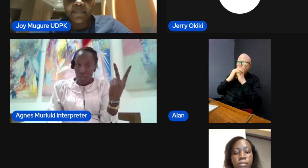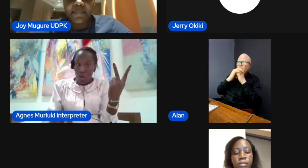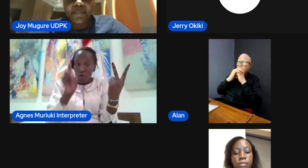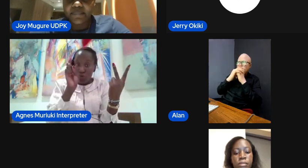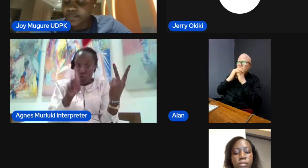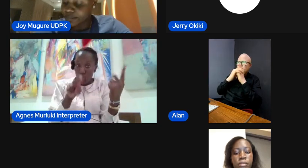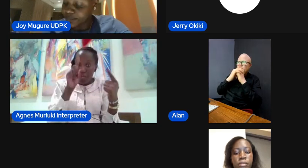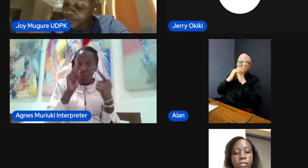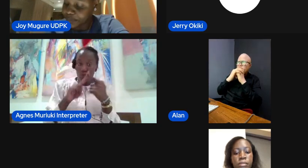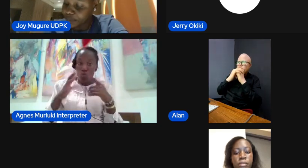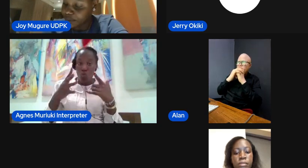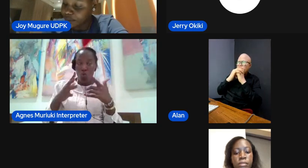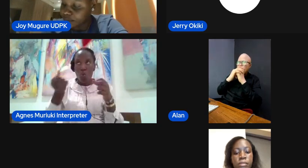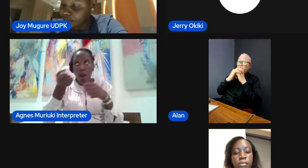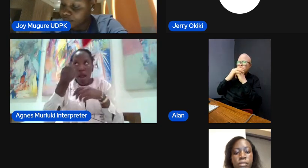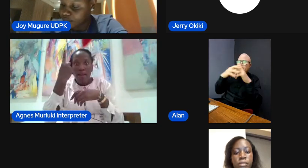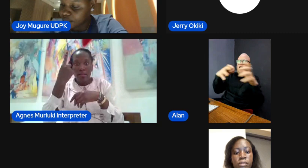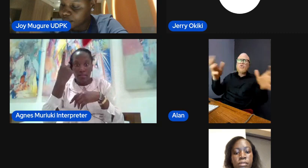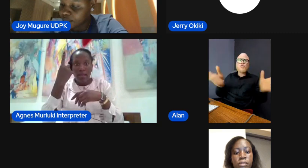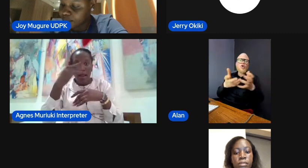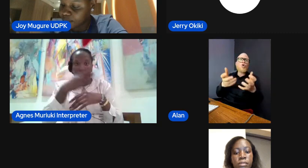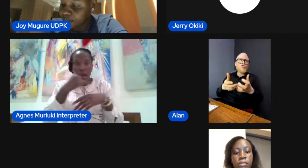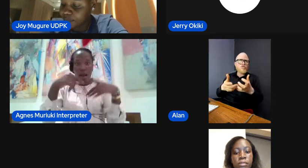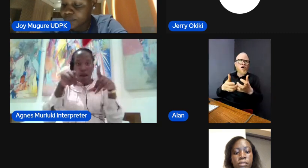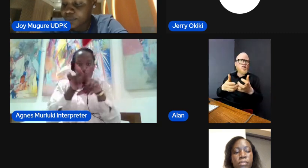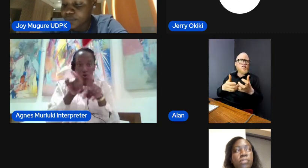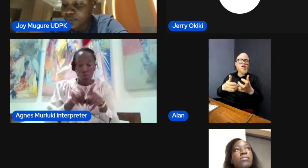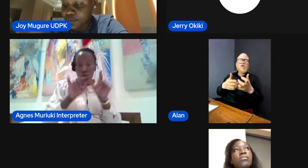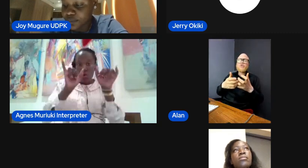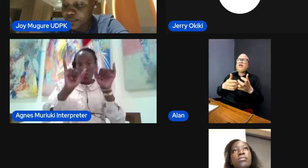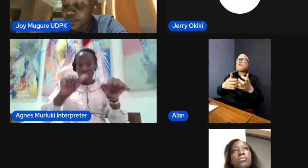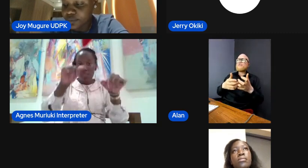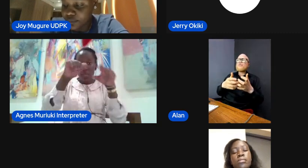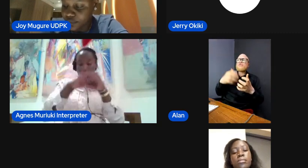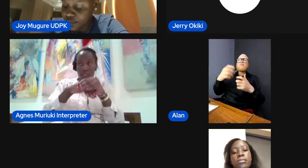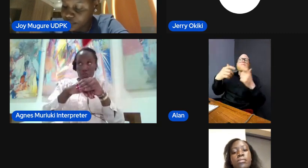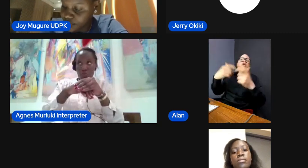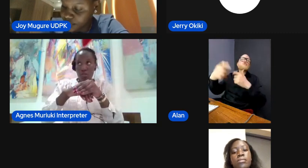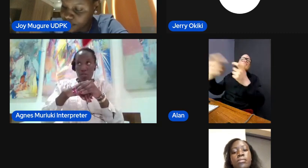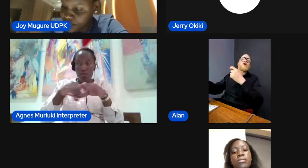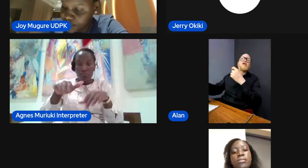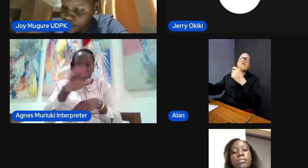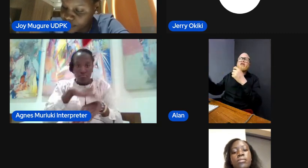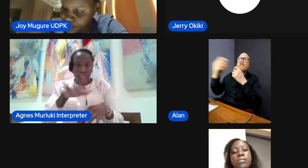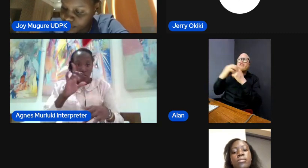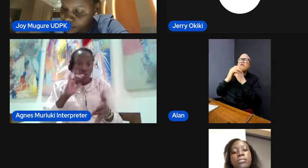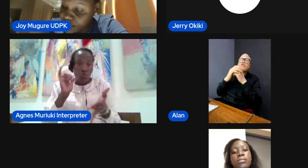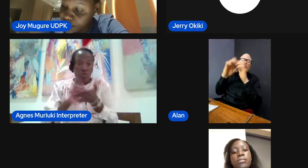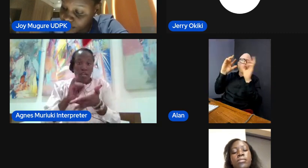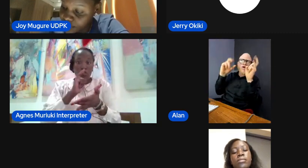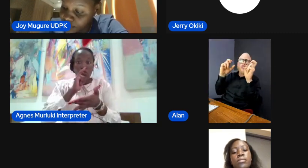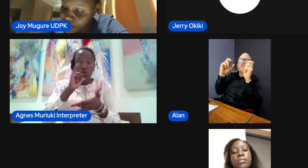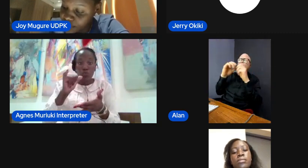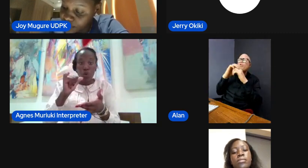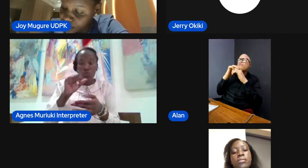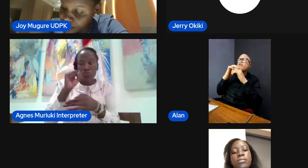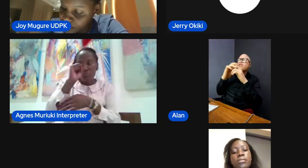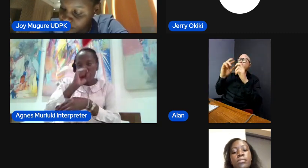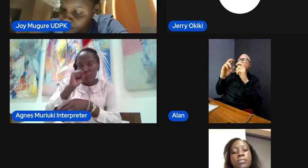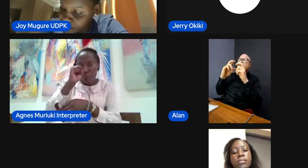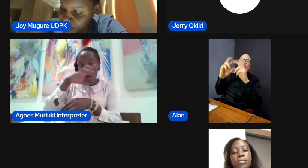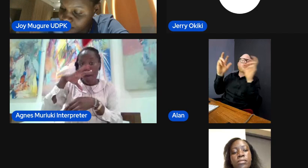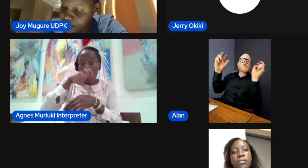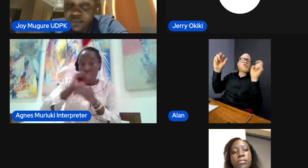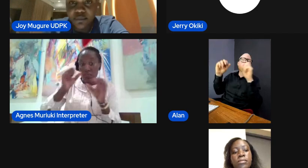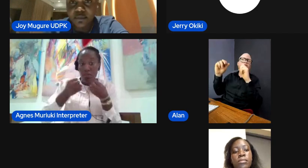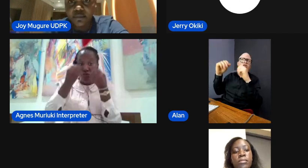need to understand and also stay into the confines so that you do not perpetuate the misinformation or